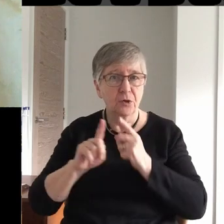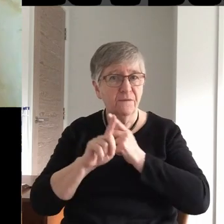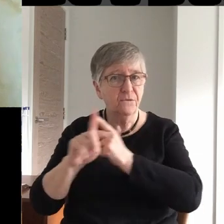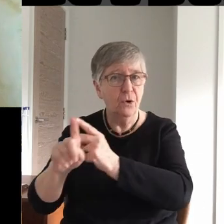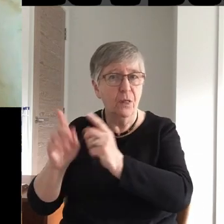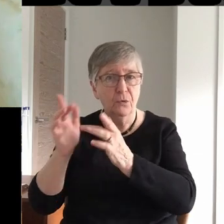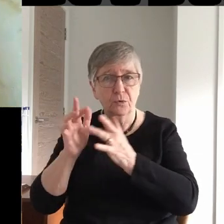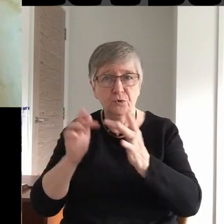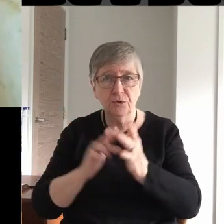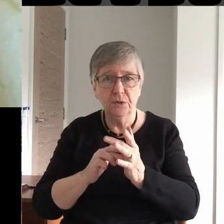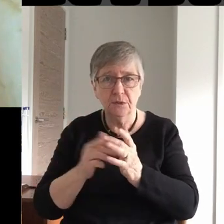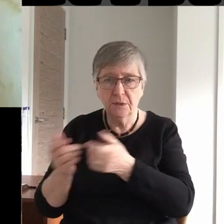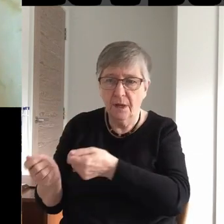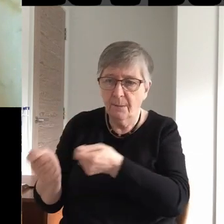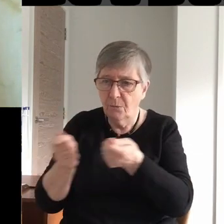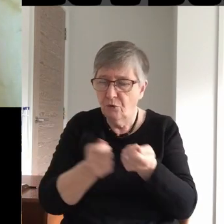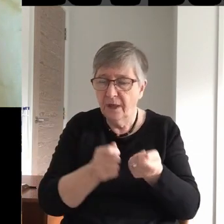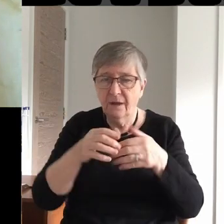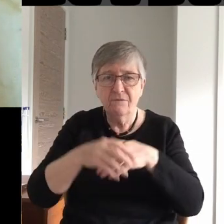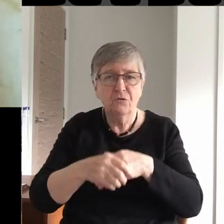Bring friendship to the lonely,